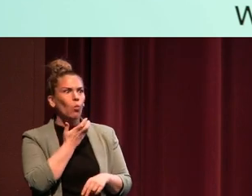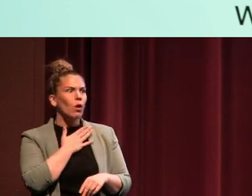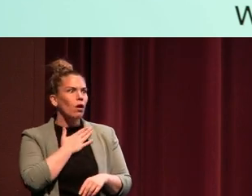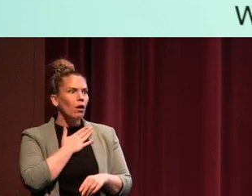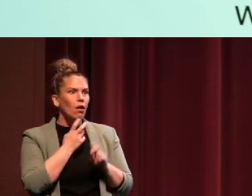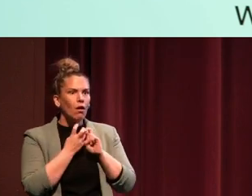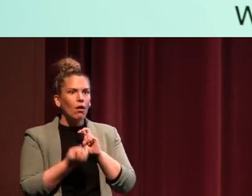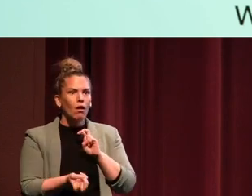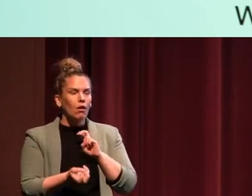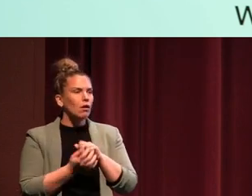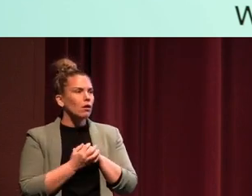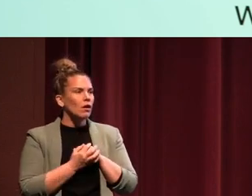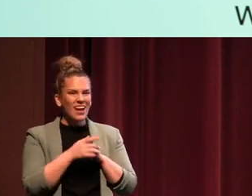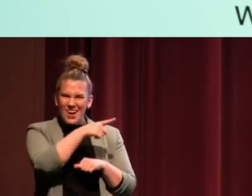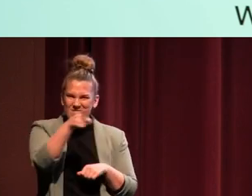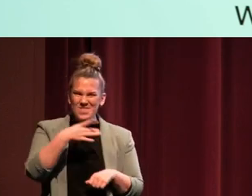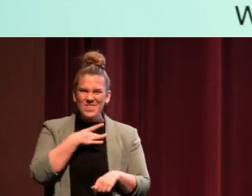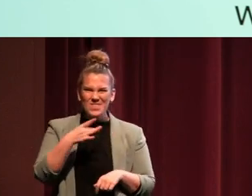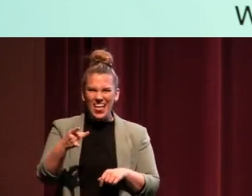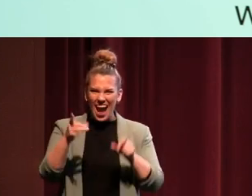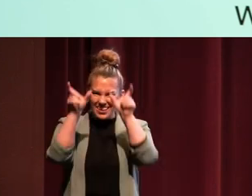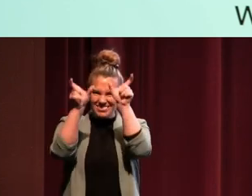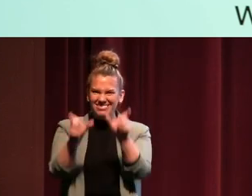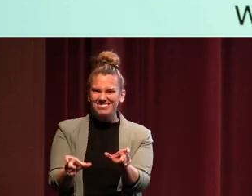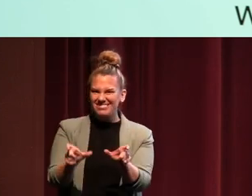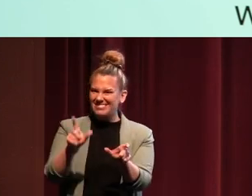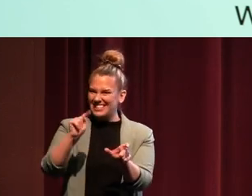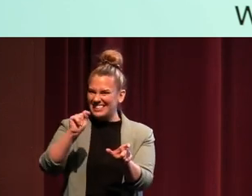So you guys like tables, don't you?